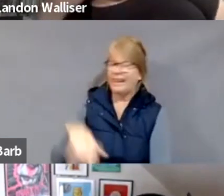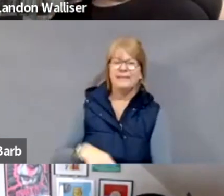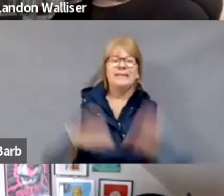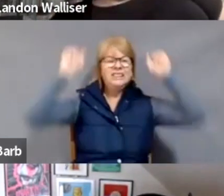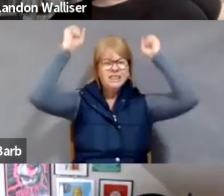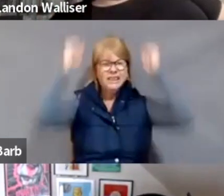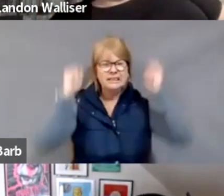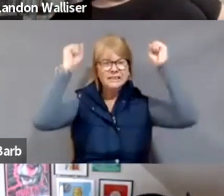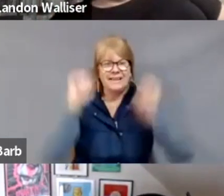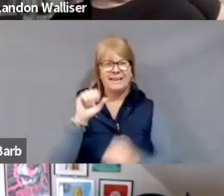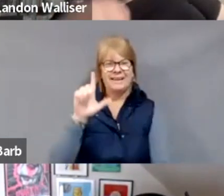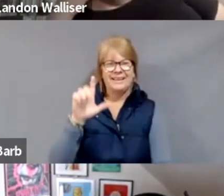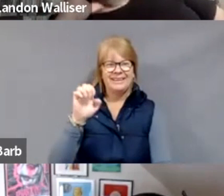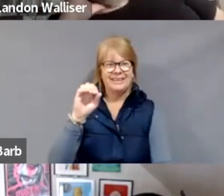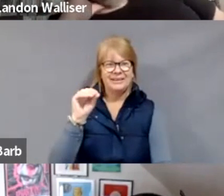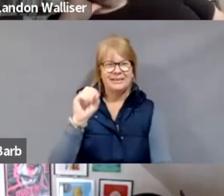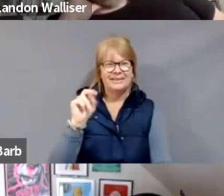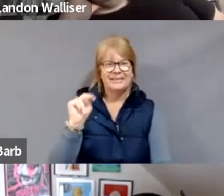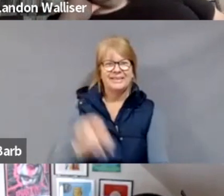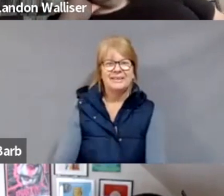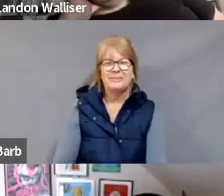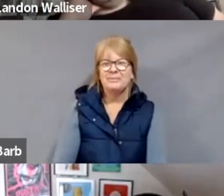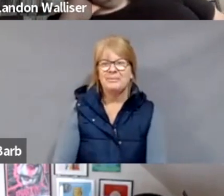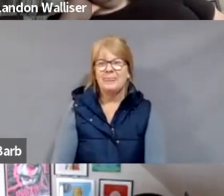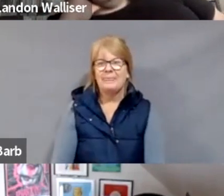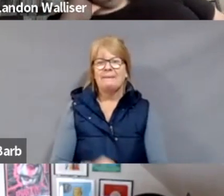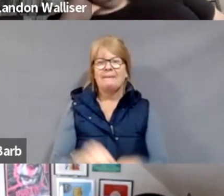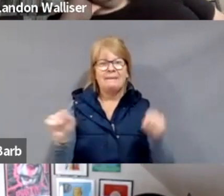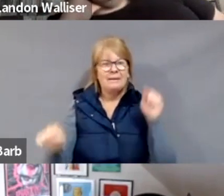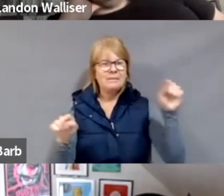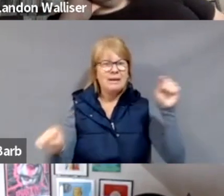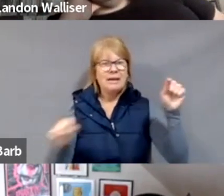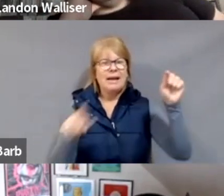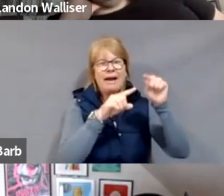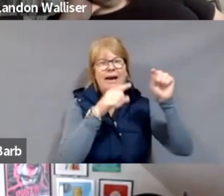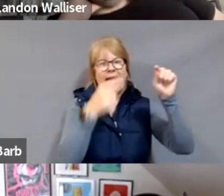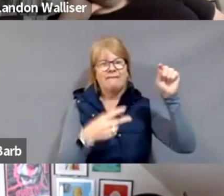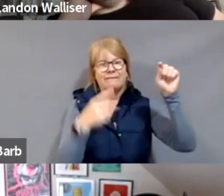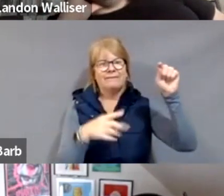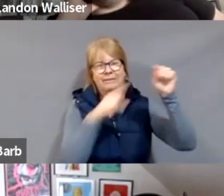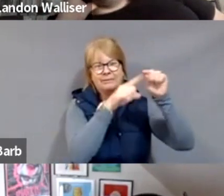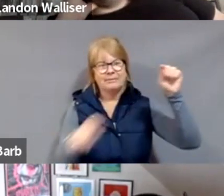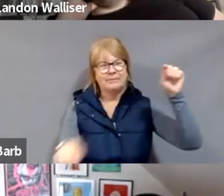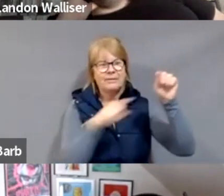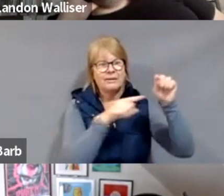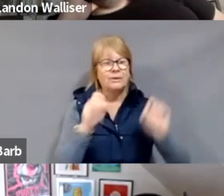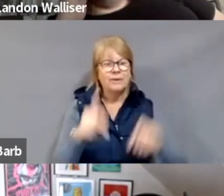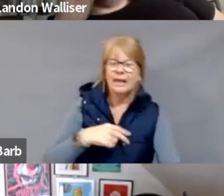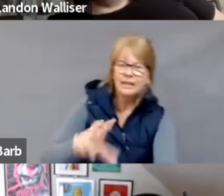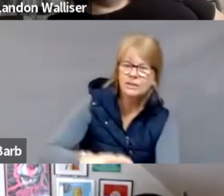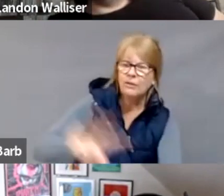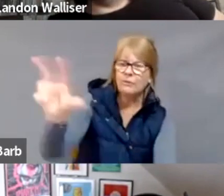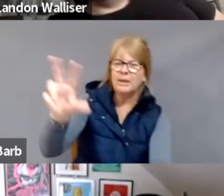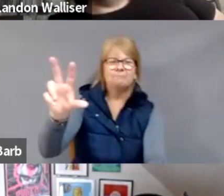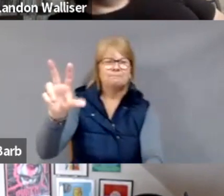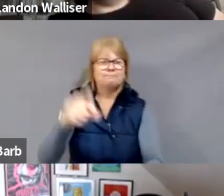Fantastic. It's along the everyone, Manitoba border, halfway between the two cities. Beautiful. Okay. We got a hard 3 o'clock. We